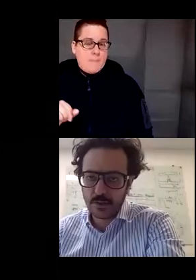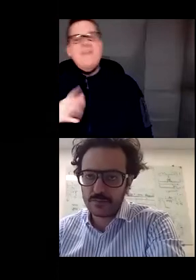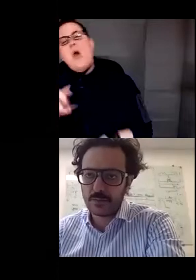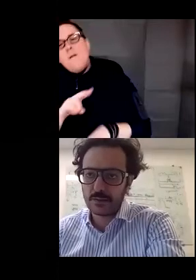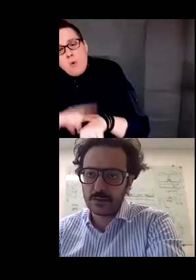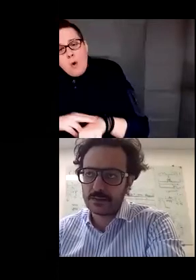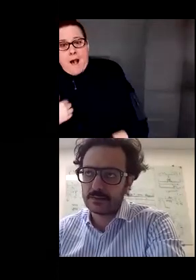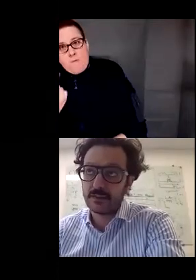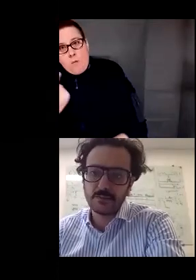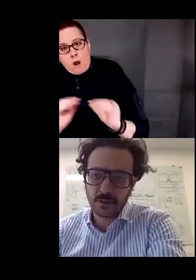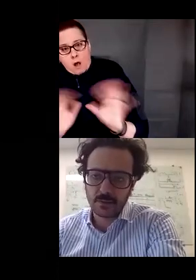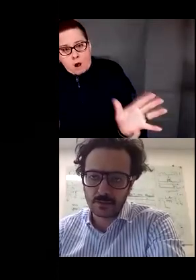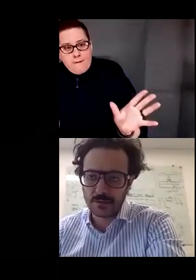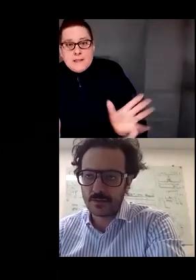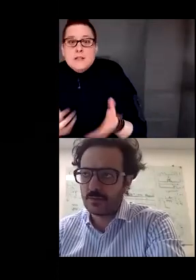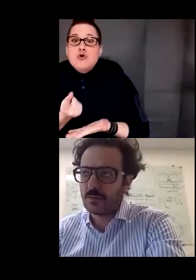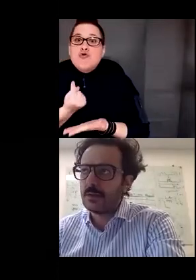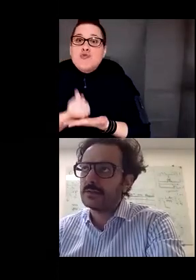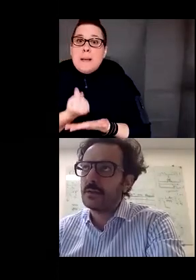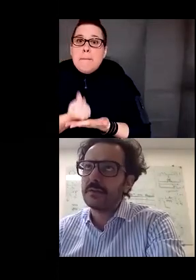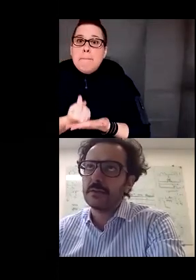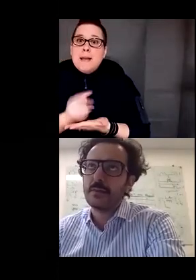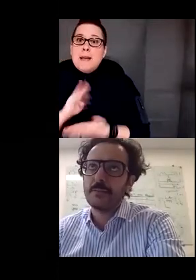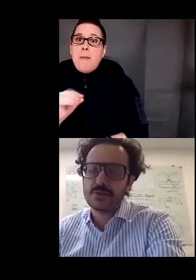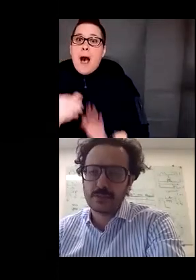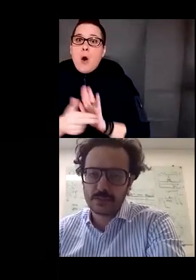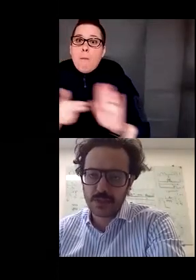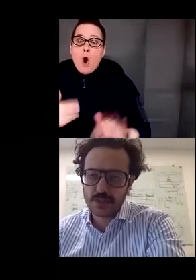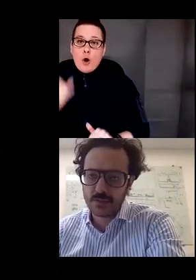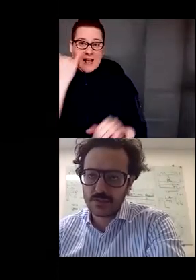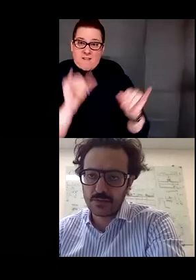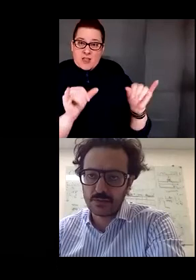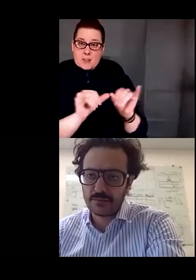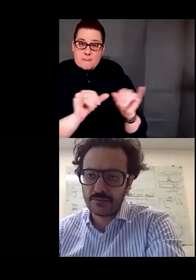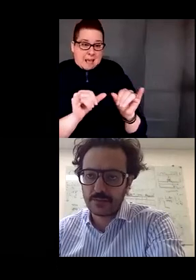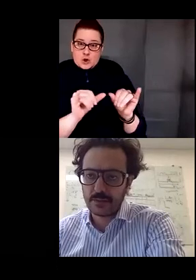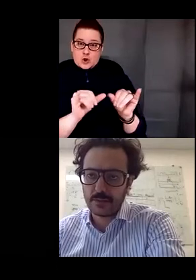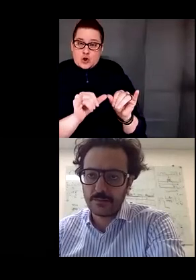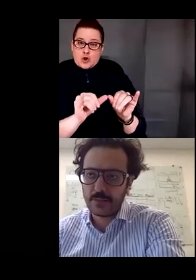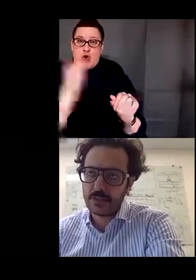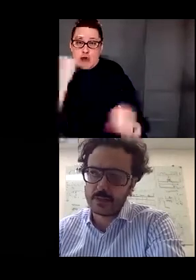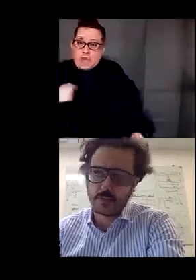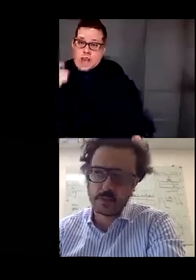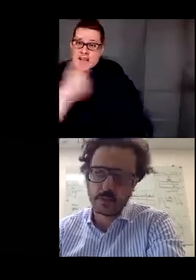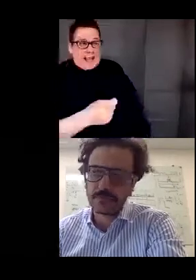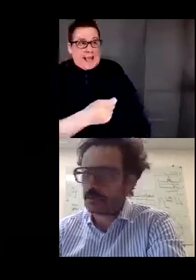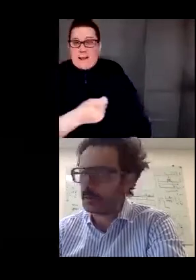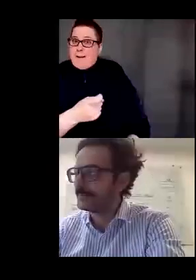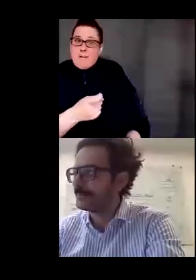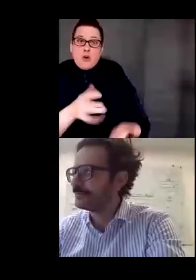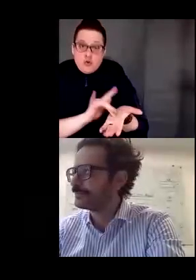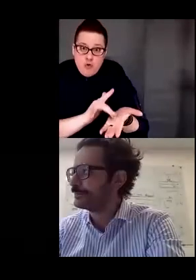one obvious one is a treatment biomarker. So some measure that changes once you give a patient a